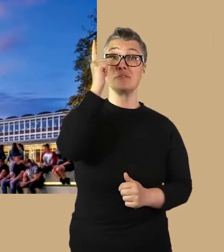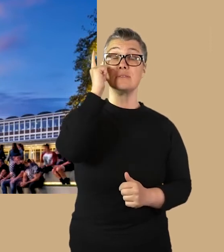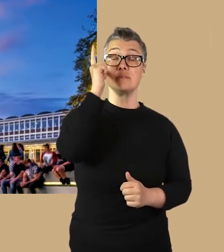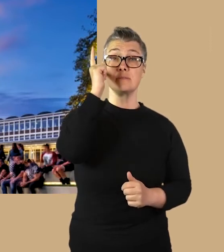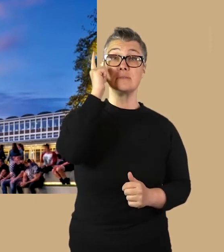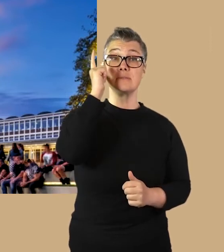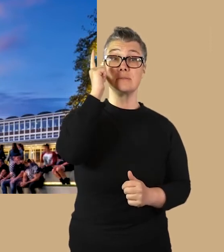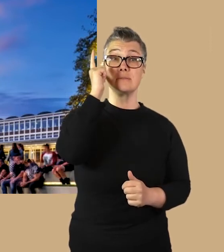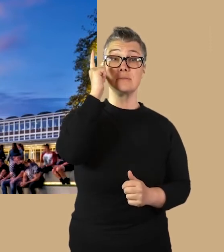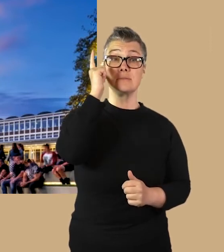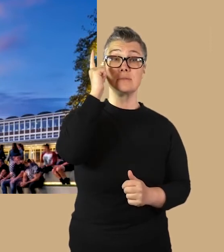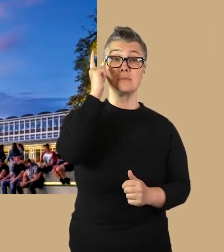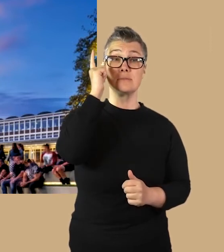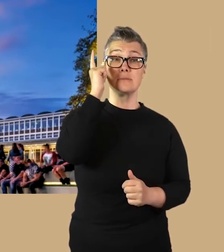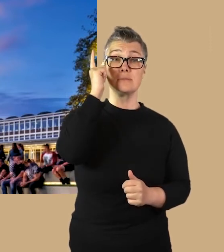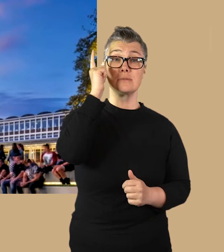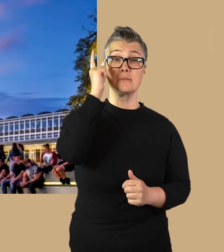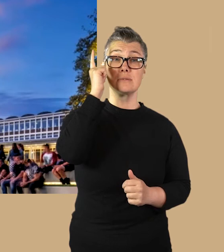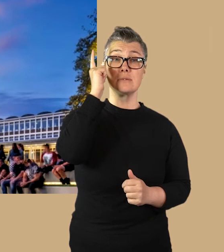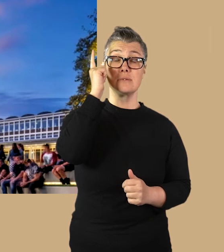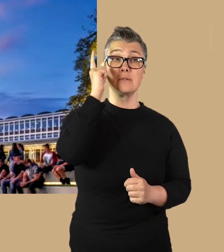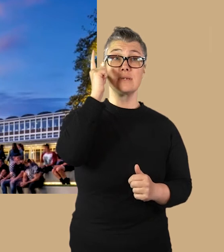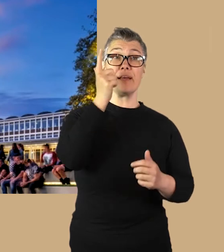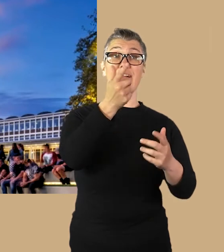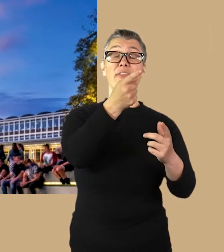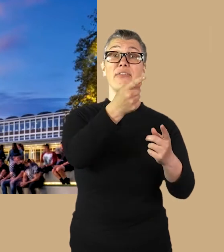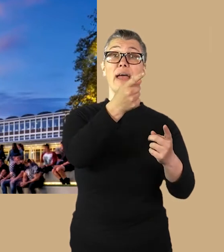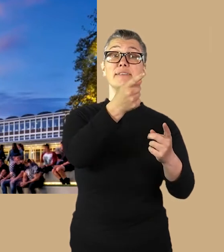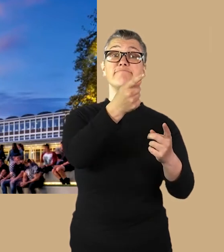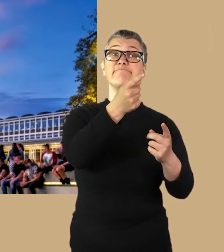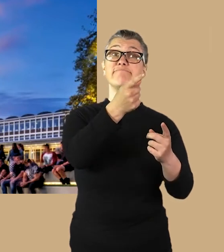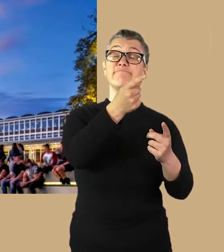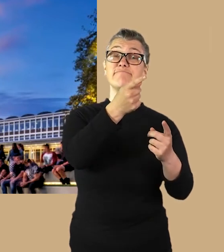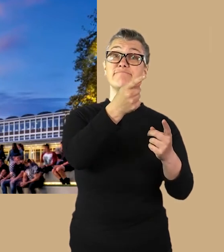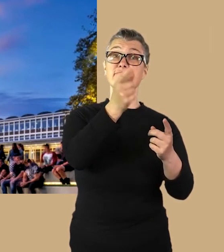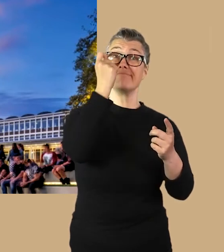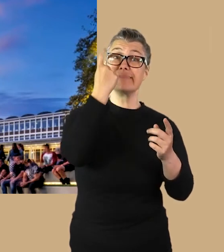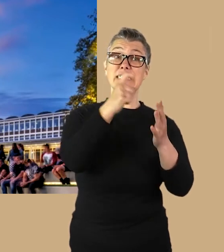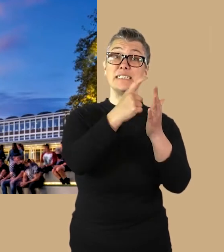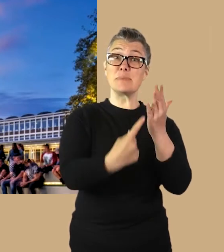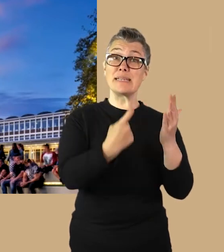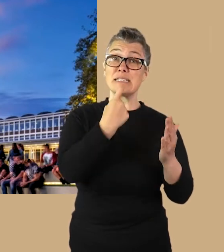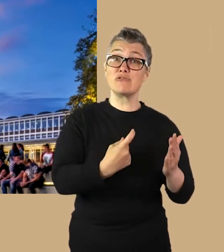at university take disability seriously and really